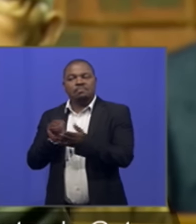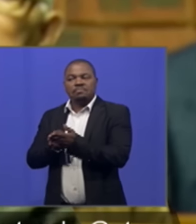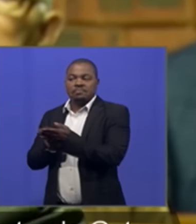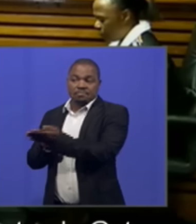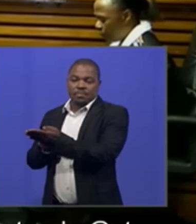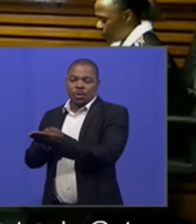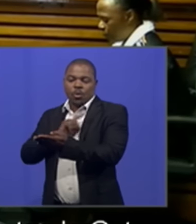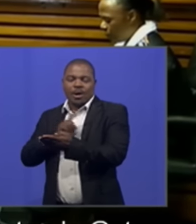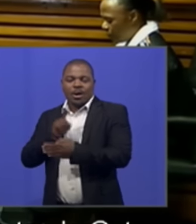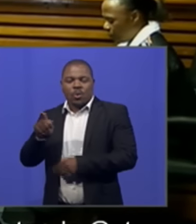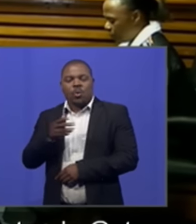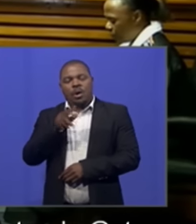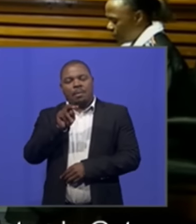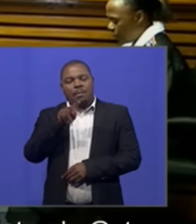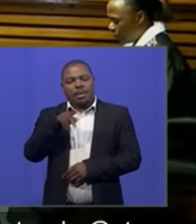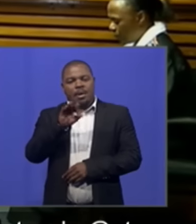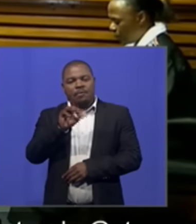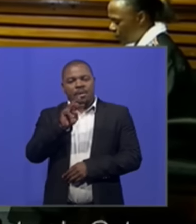ya matlotlo a mmušo.